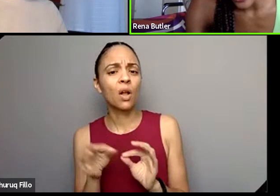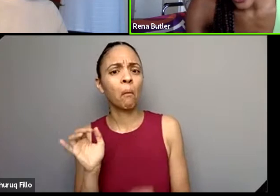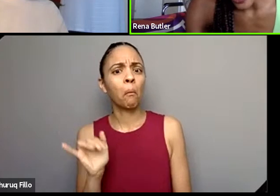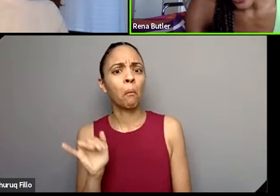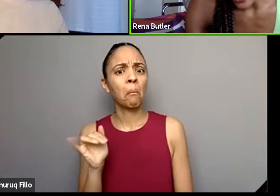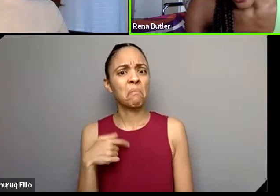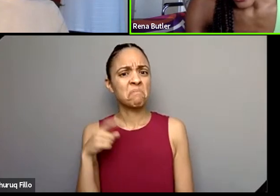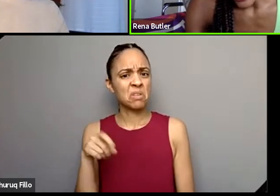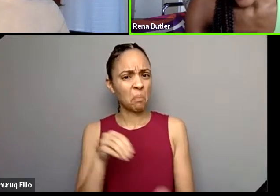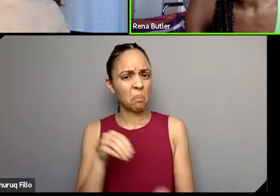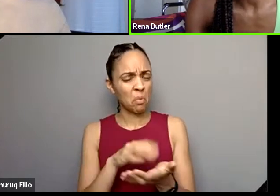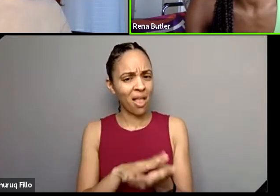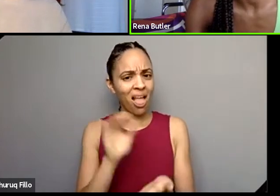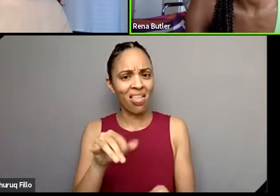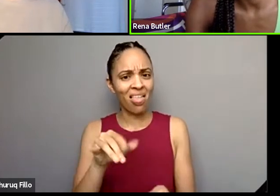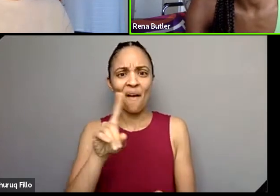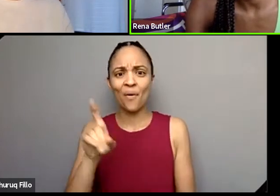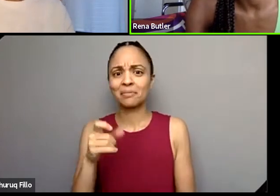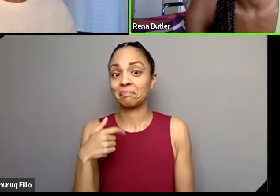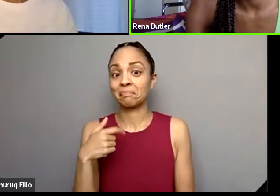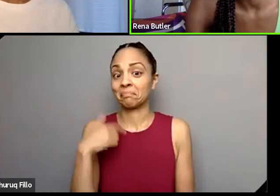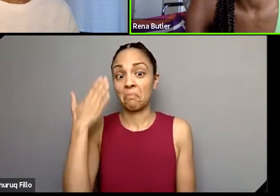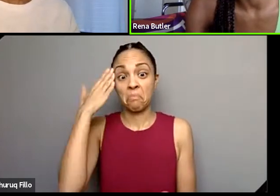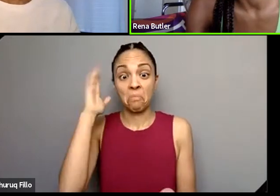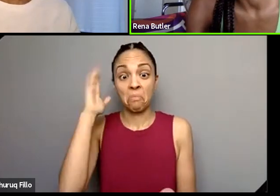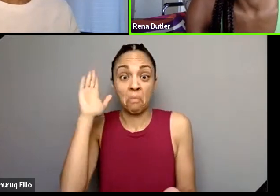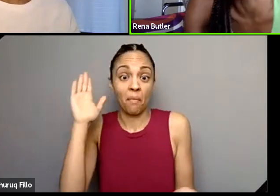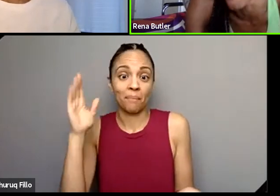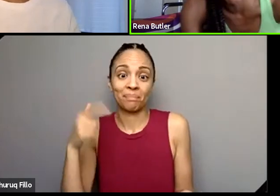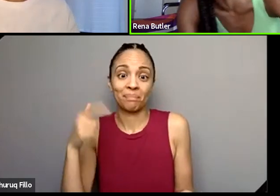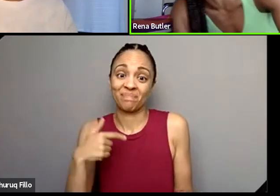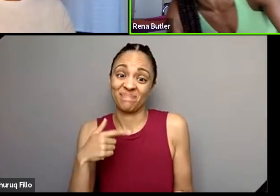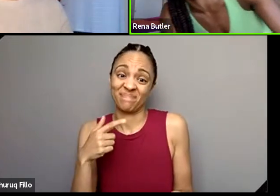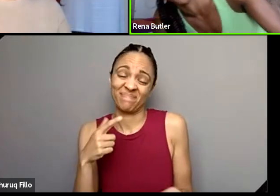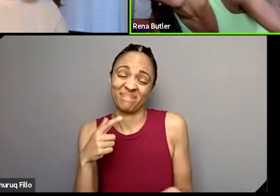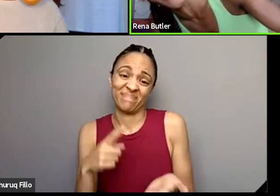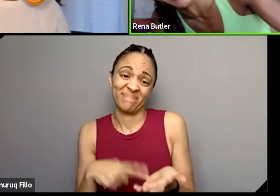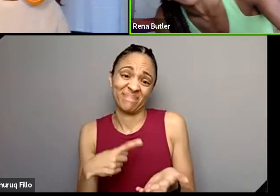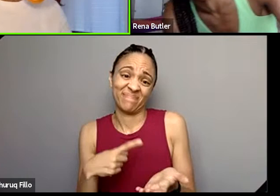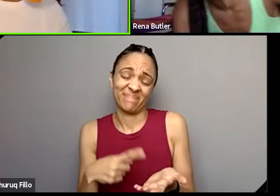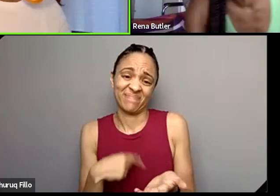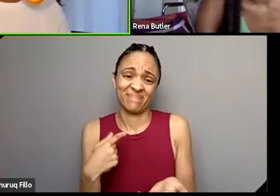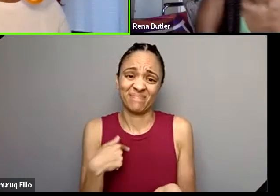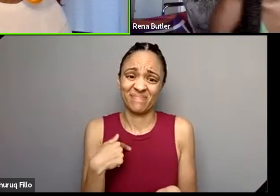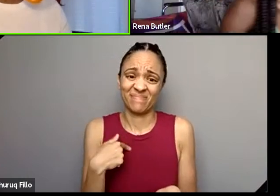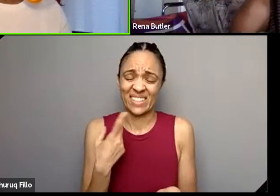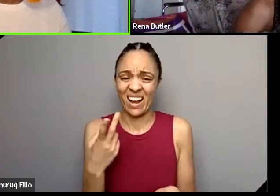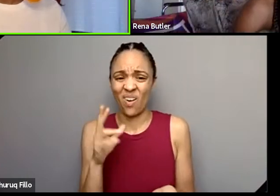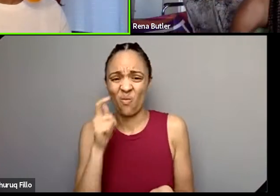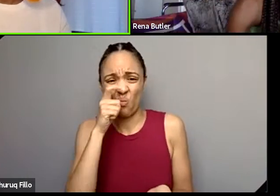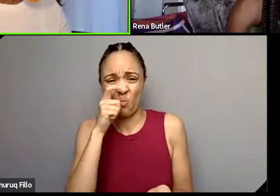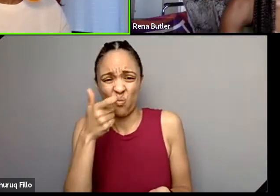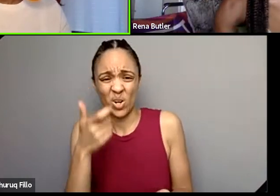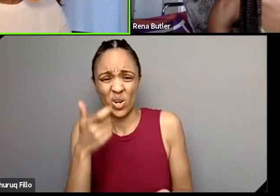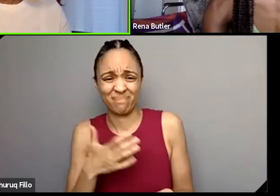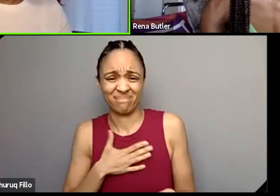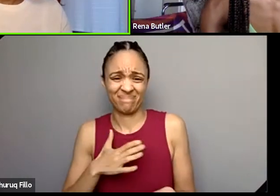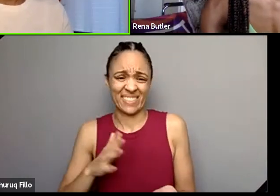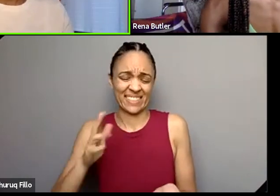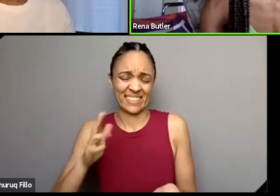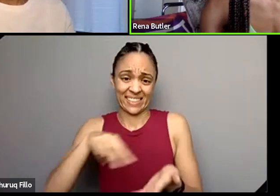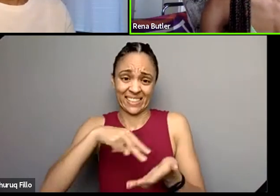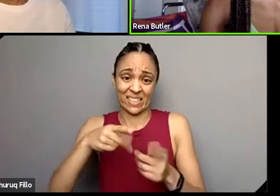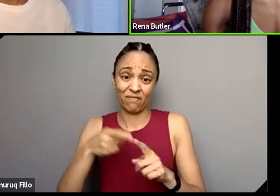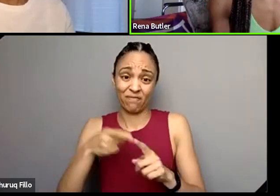all. I cringe watching my old work. Do you really? But, you know,